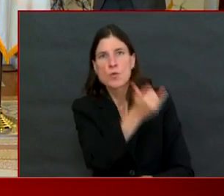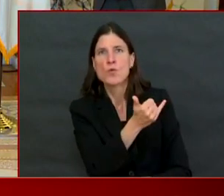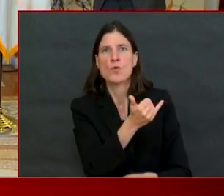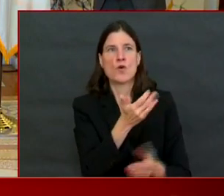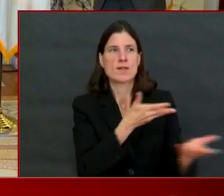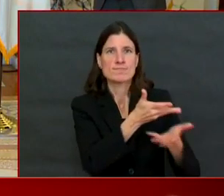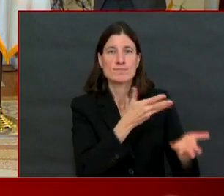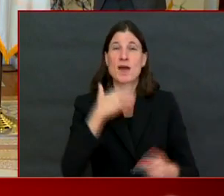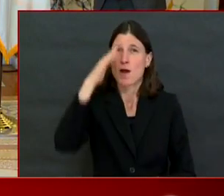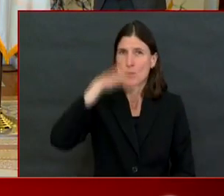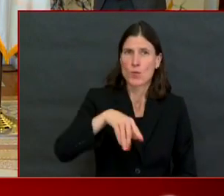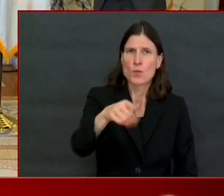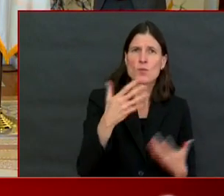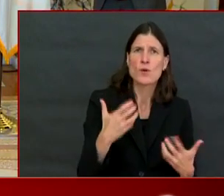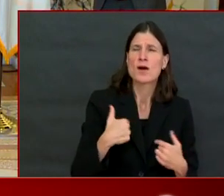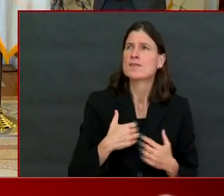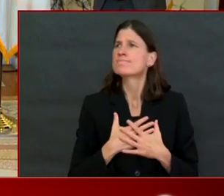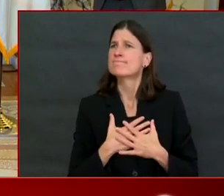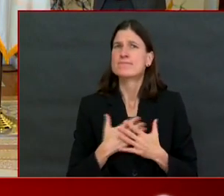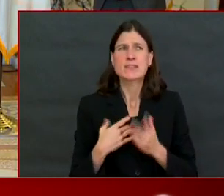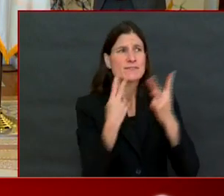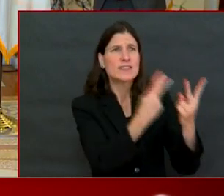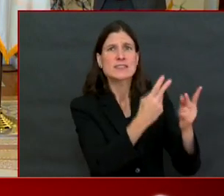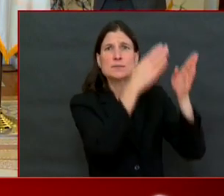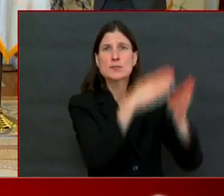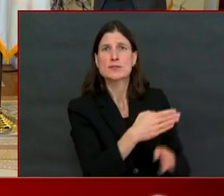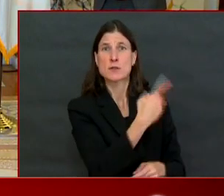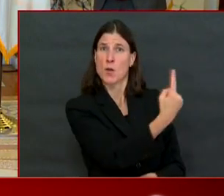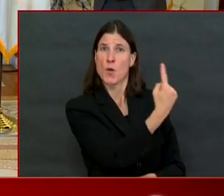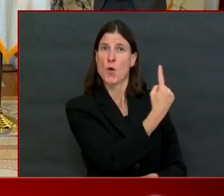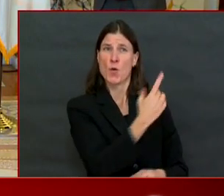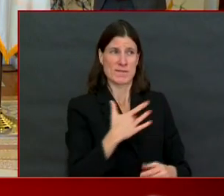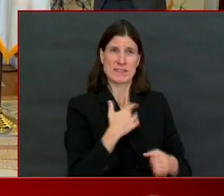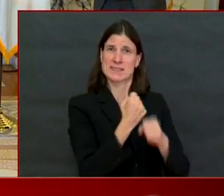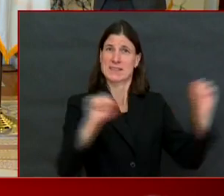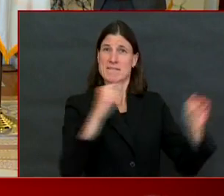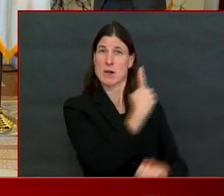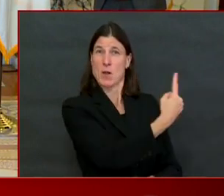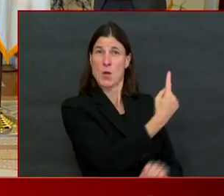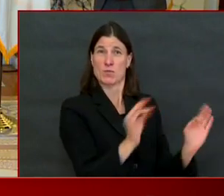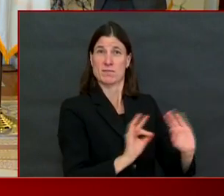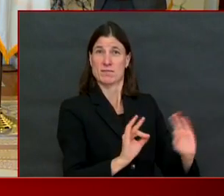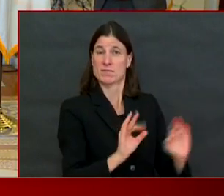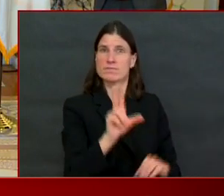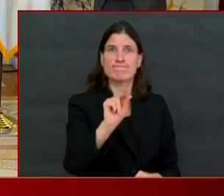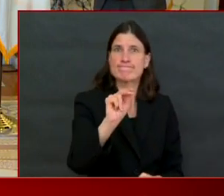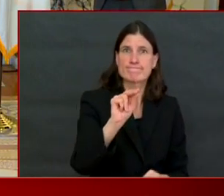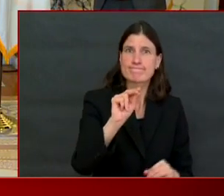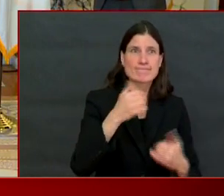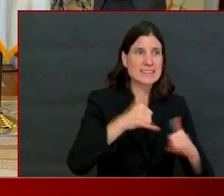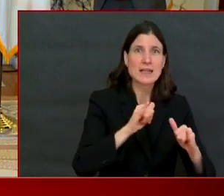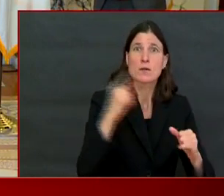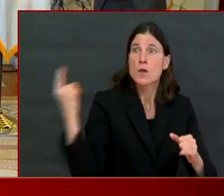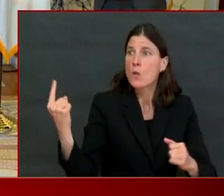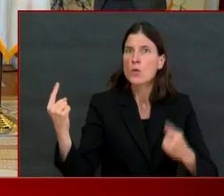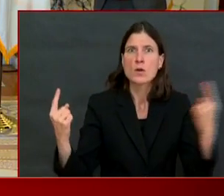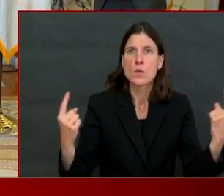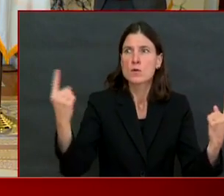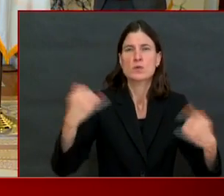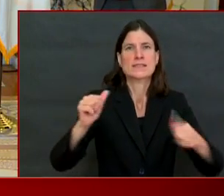We're only taking this approach because it is in the best interest of the health and safety of